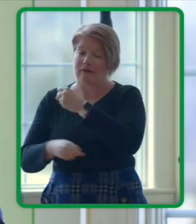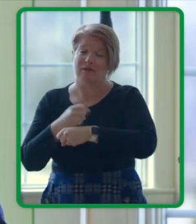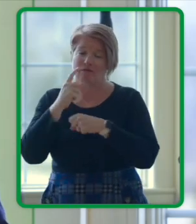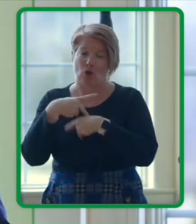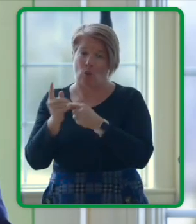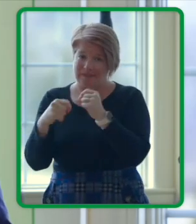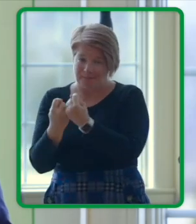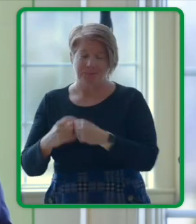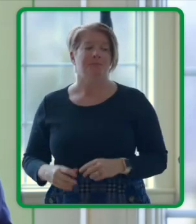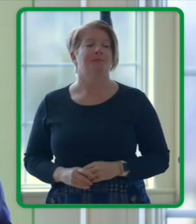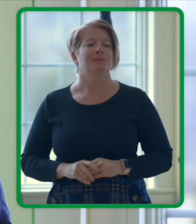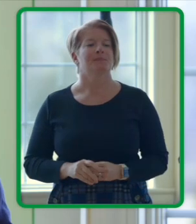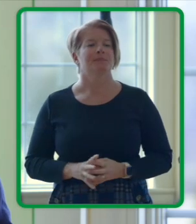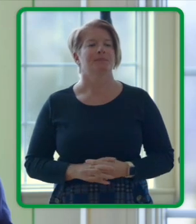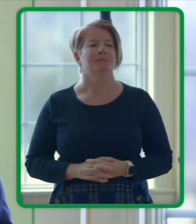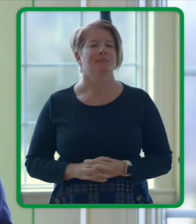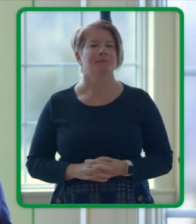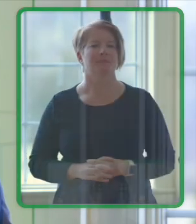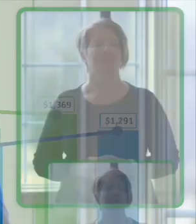team. On